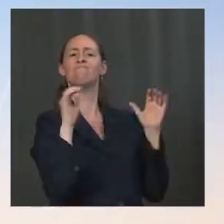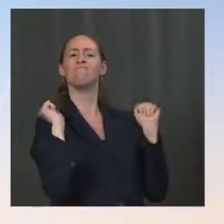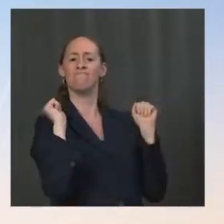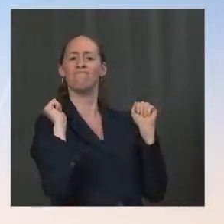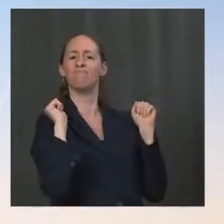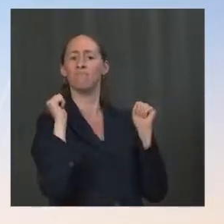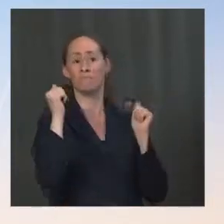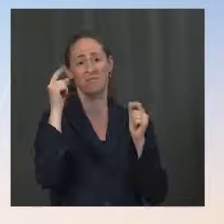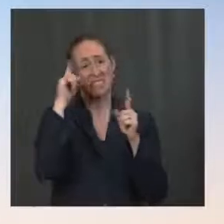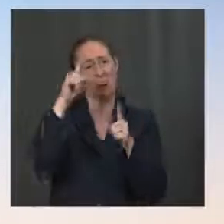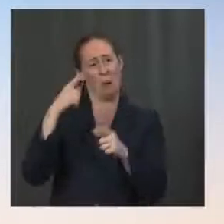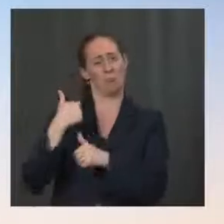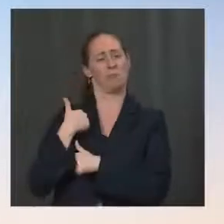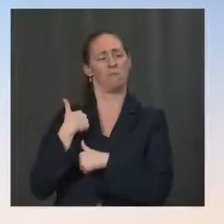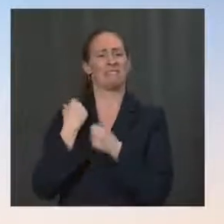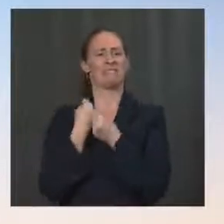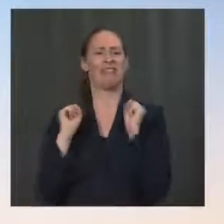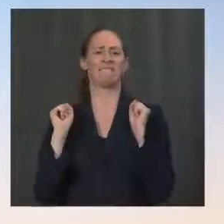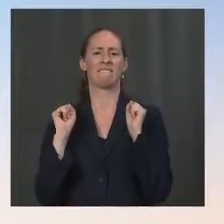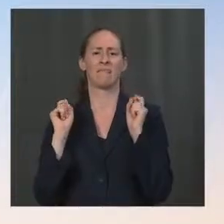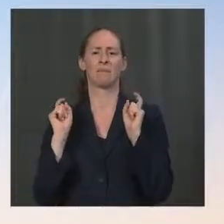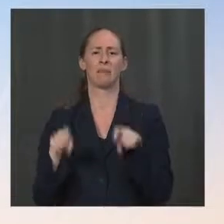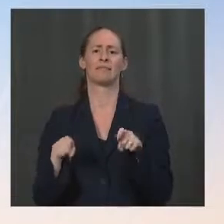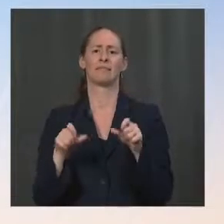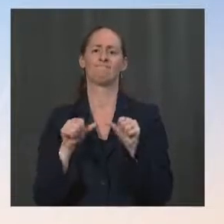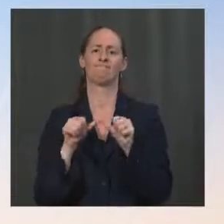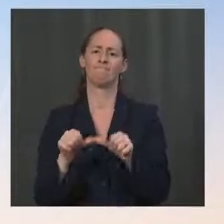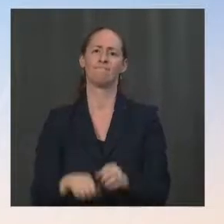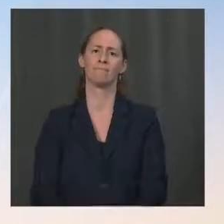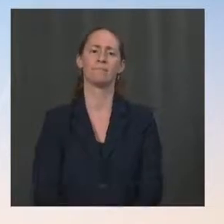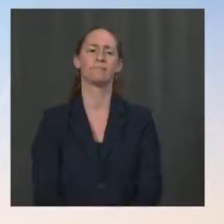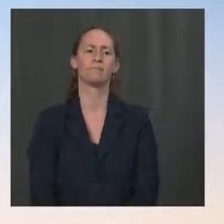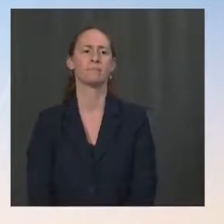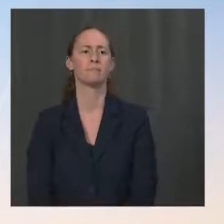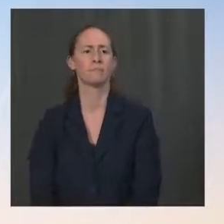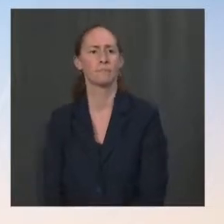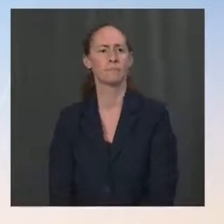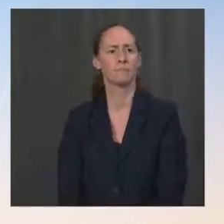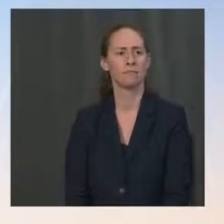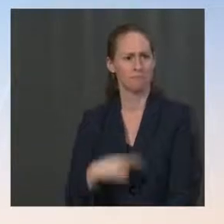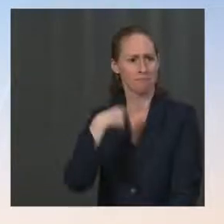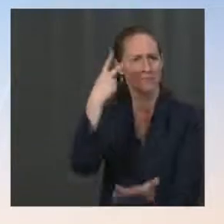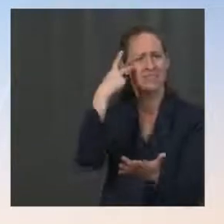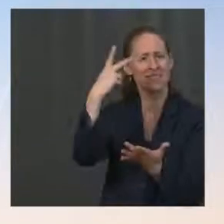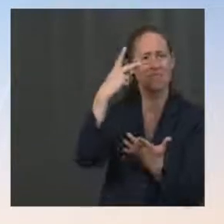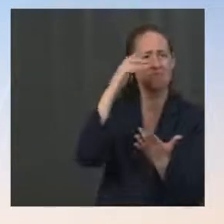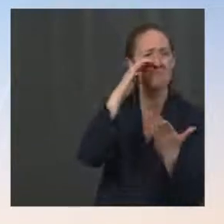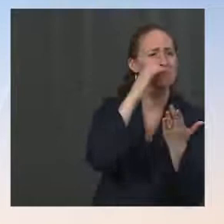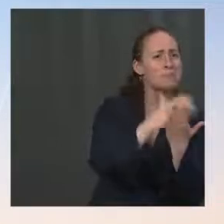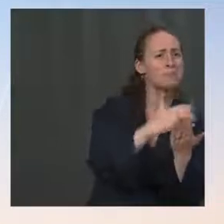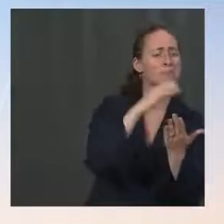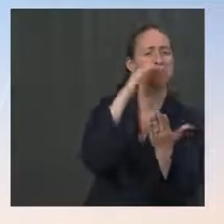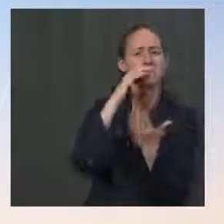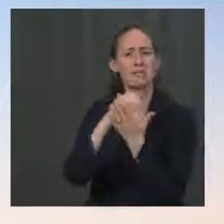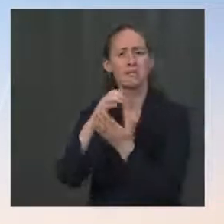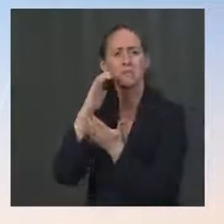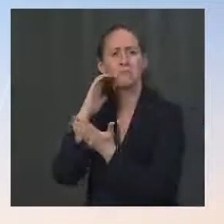degree they can. Over the last few days, we have seen images of service members kind of creating this human chain, this